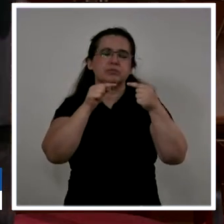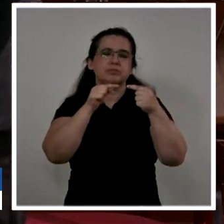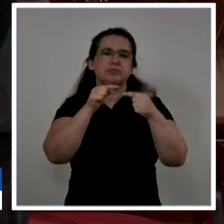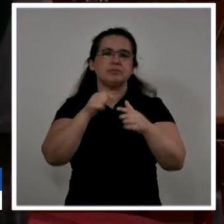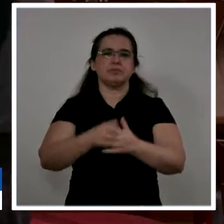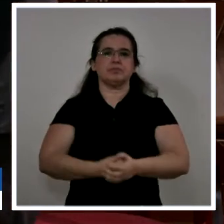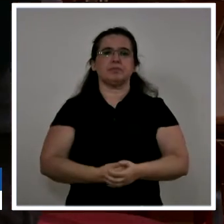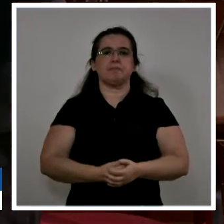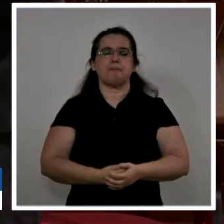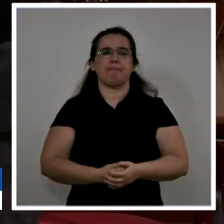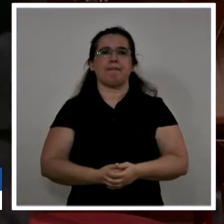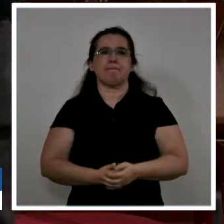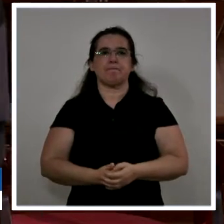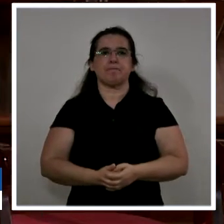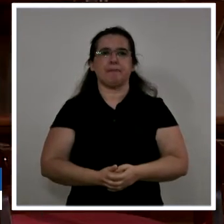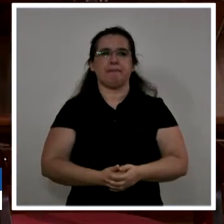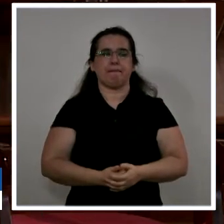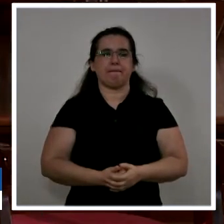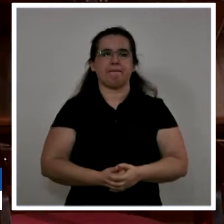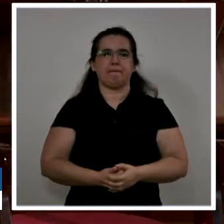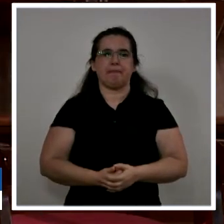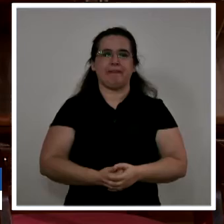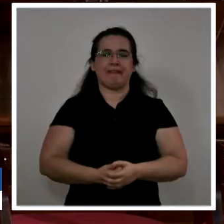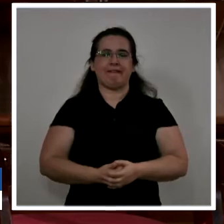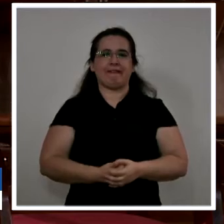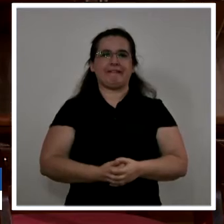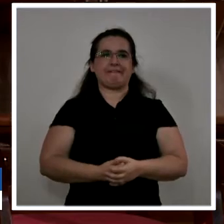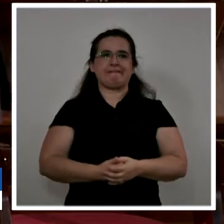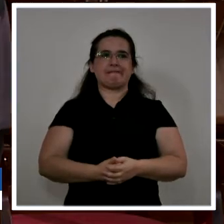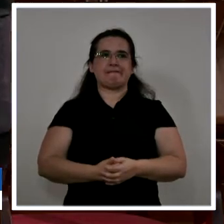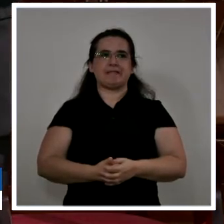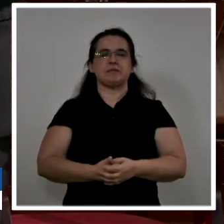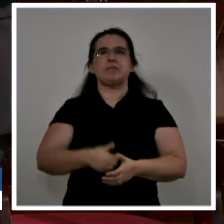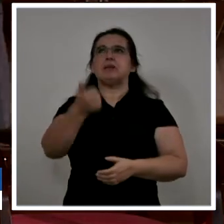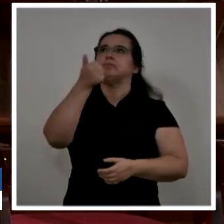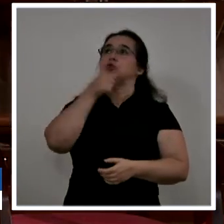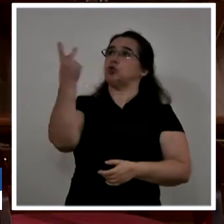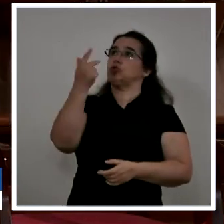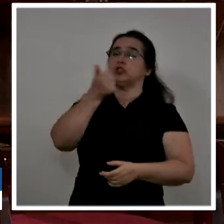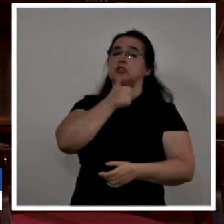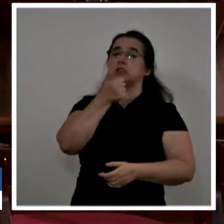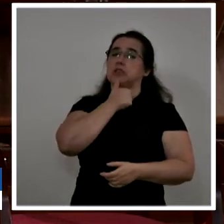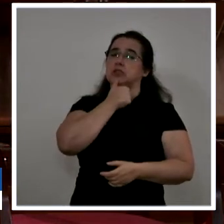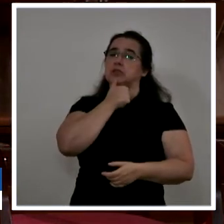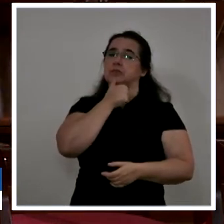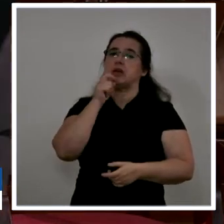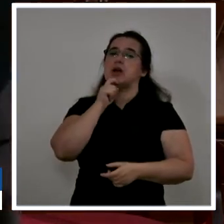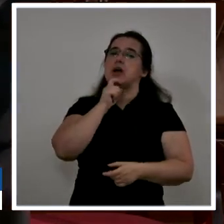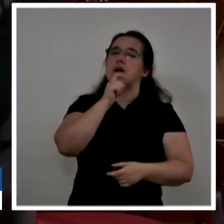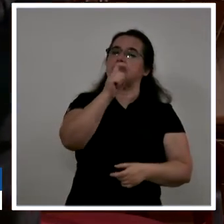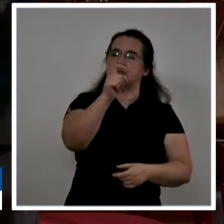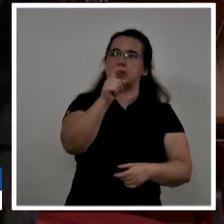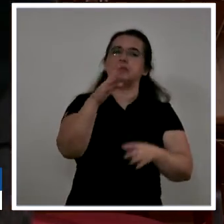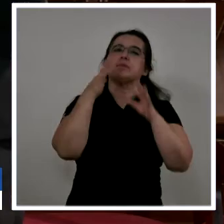decided that it would be wise and prudent to come. Eles decidiram que seria avisado e seria